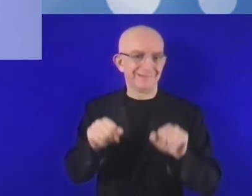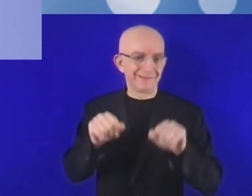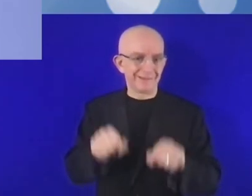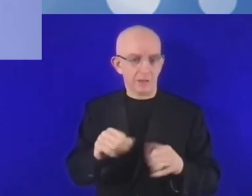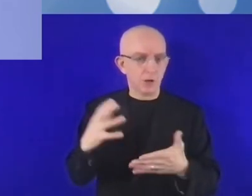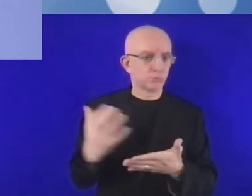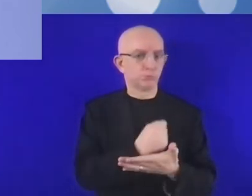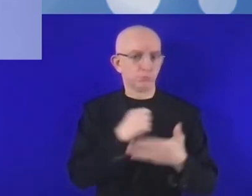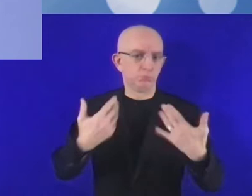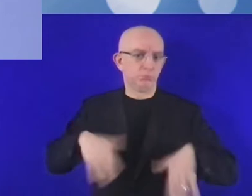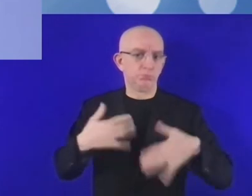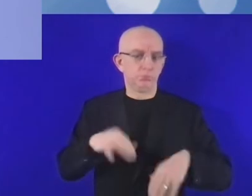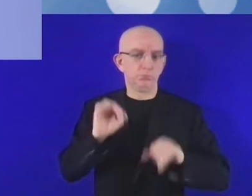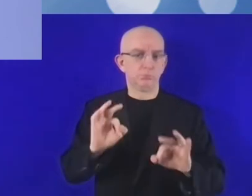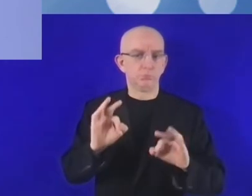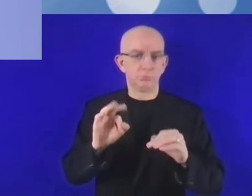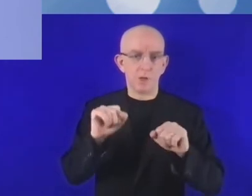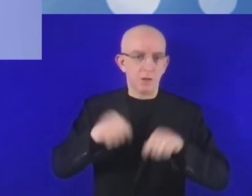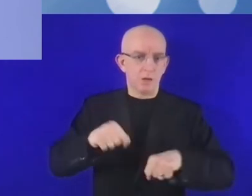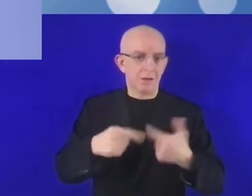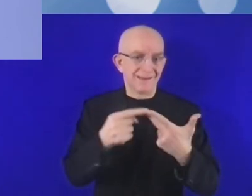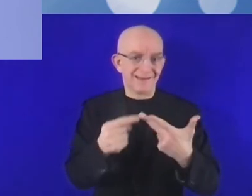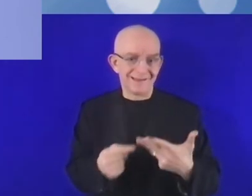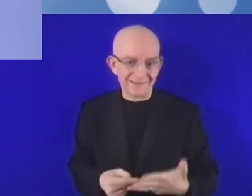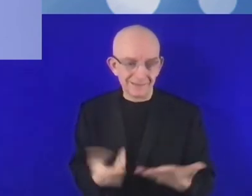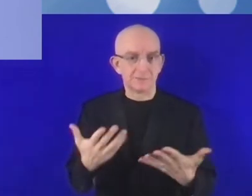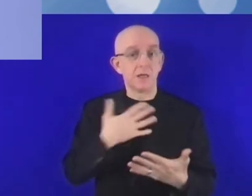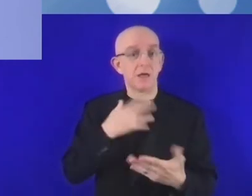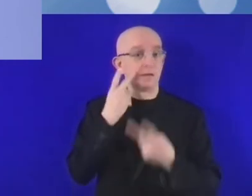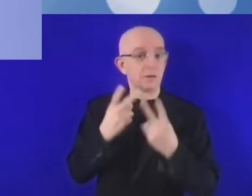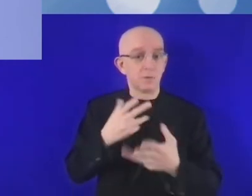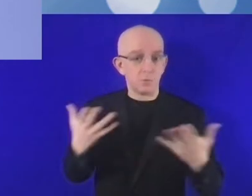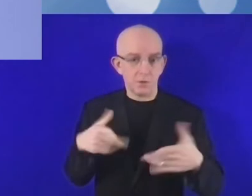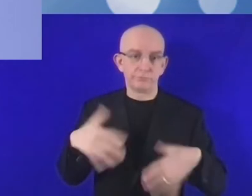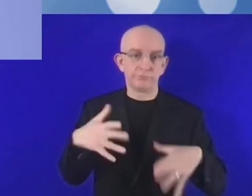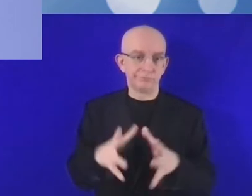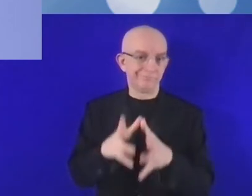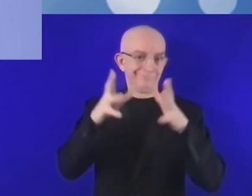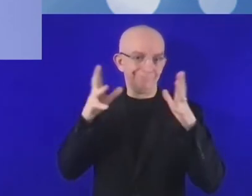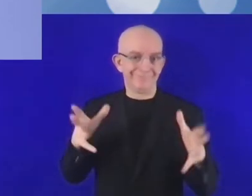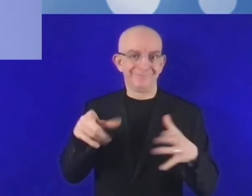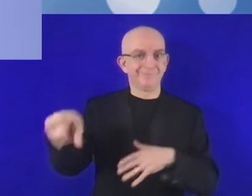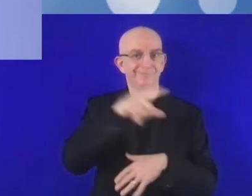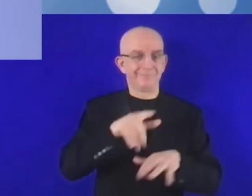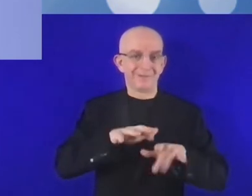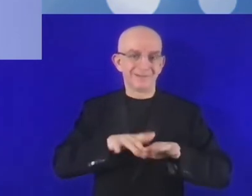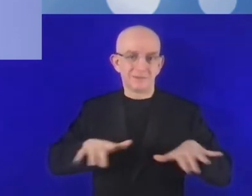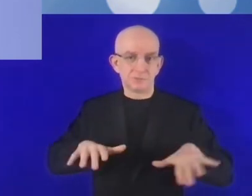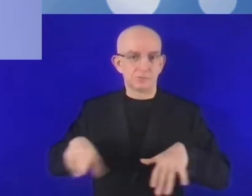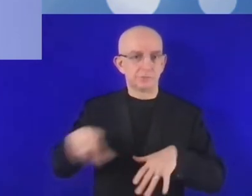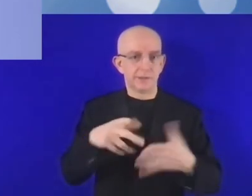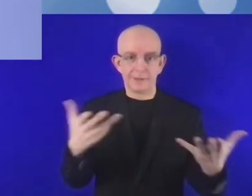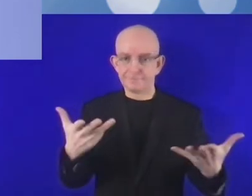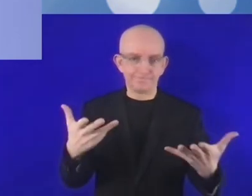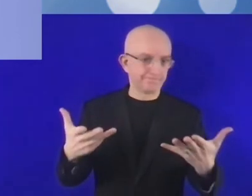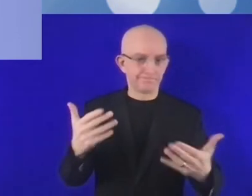economies and second the uneven intensity of digitalization across regions and sectors in europe and